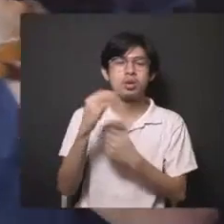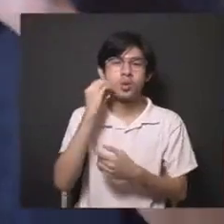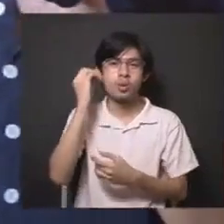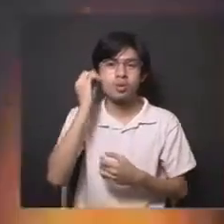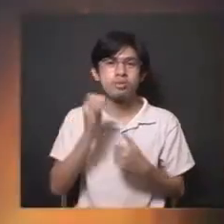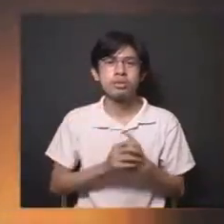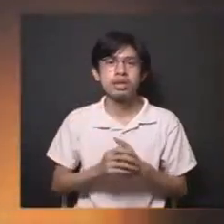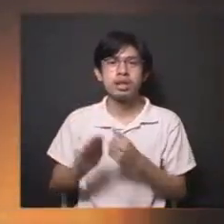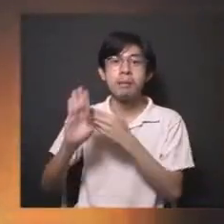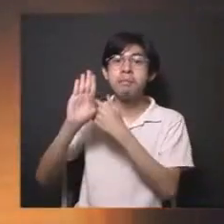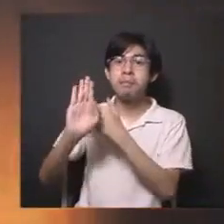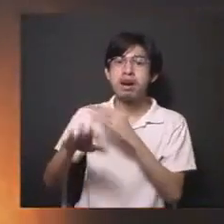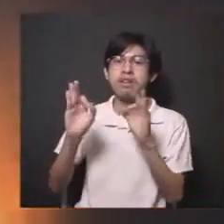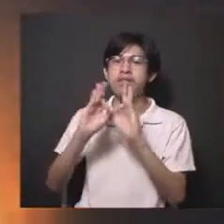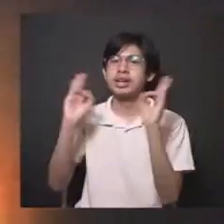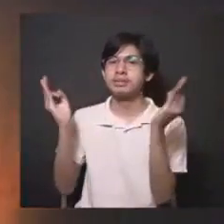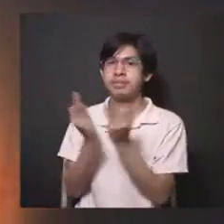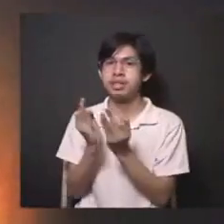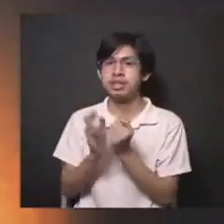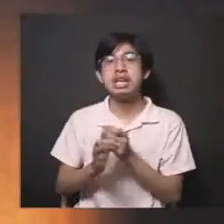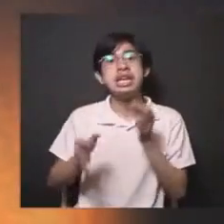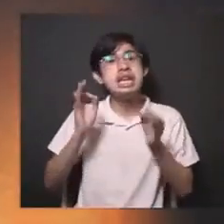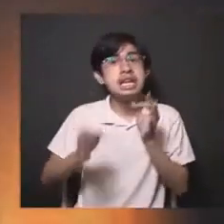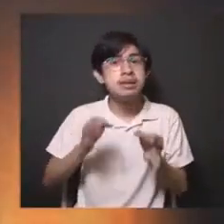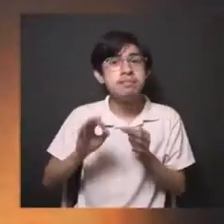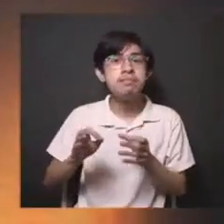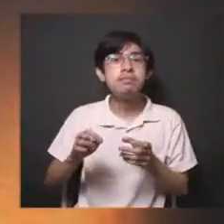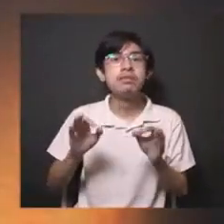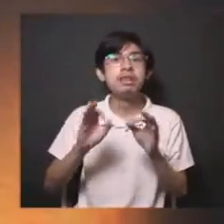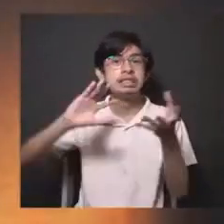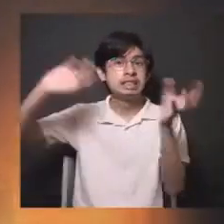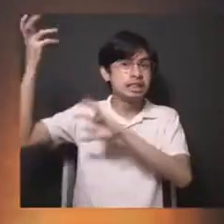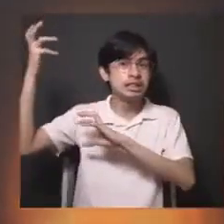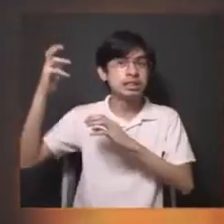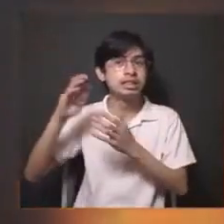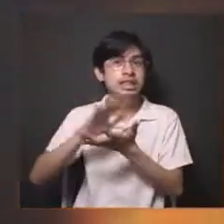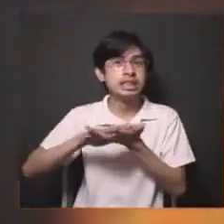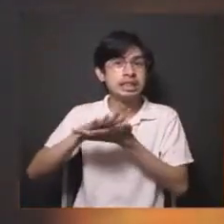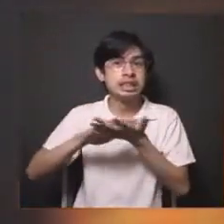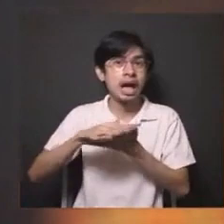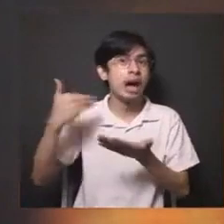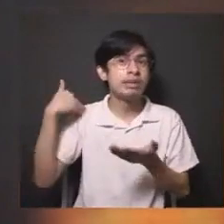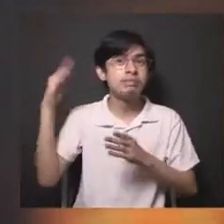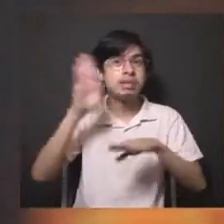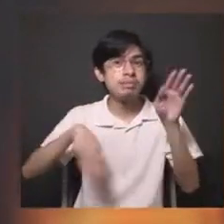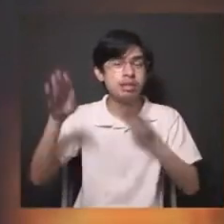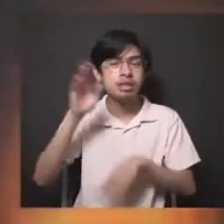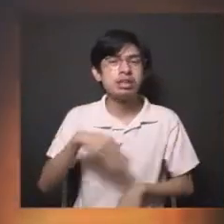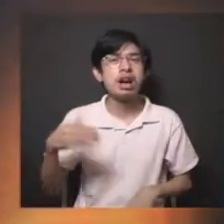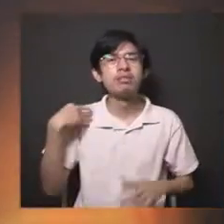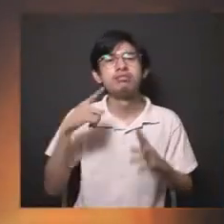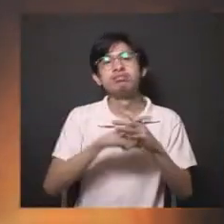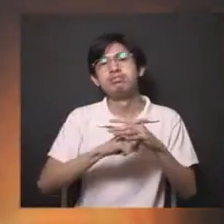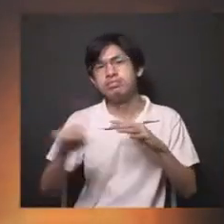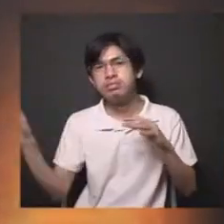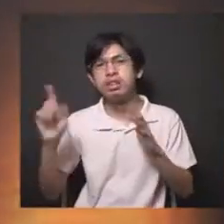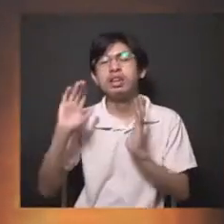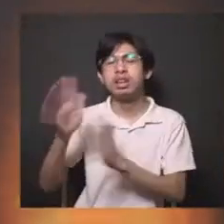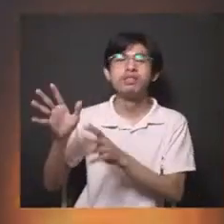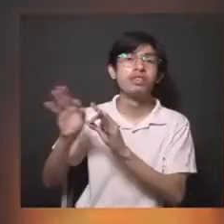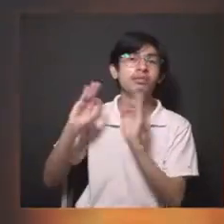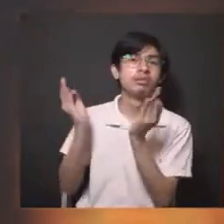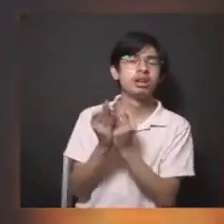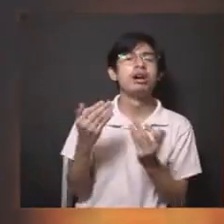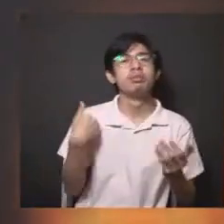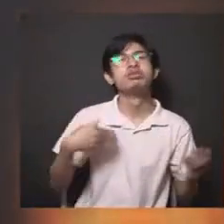know, when your family is messy, there's a problem. So now there's a problem in the family of Jacob, and we're seeing this. We're going to study